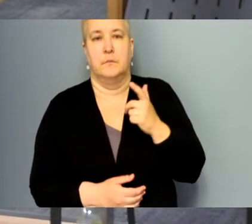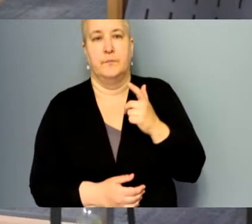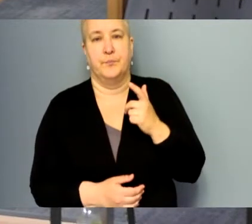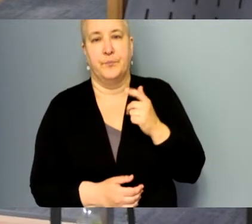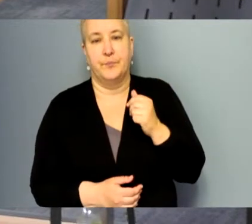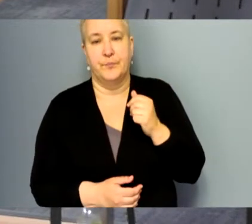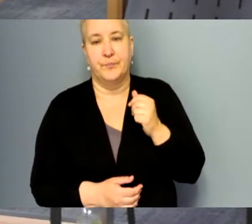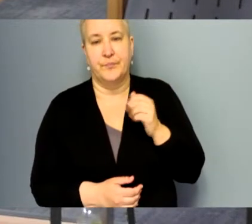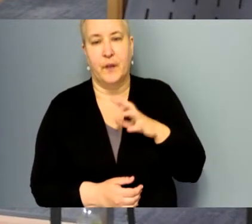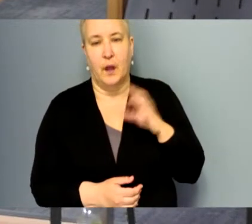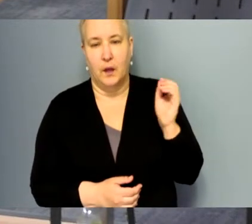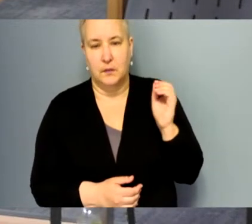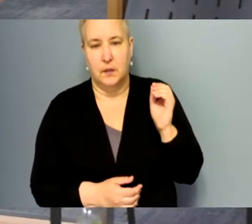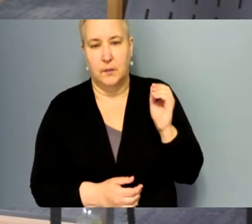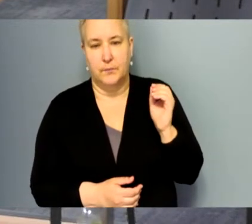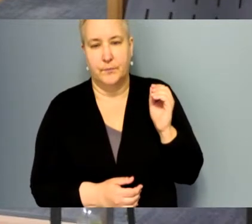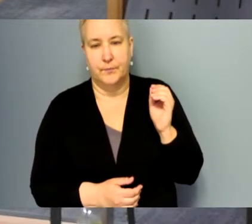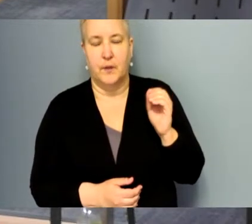And